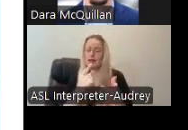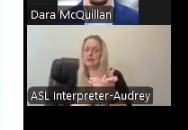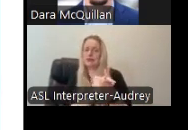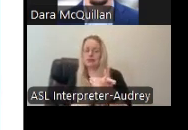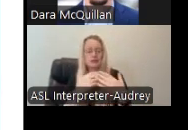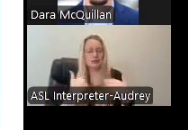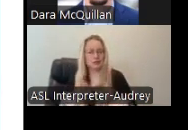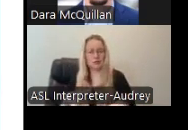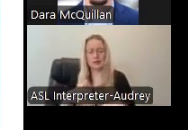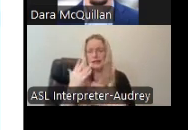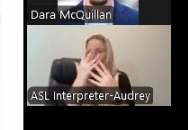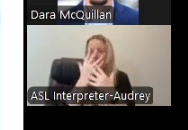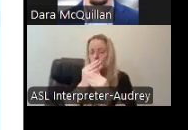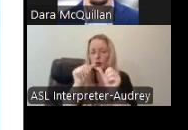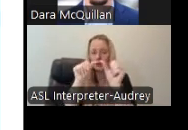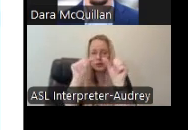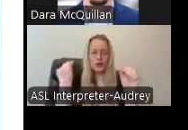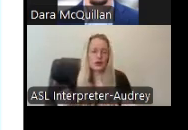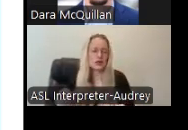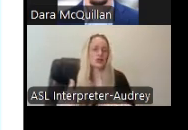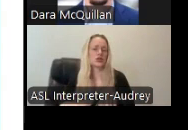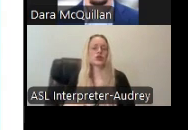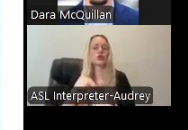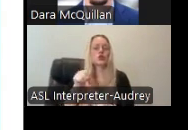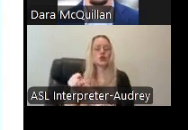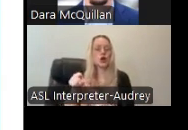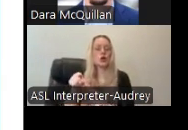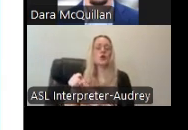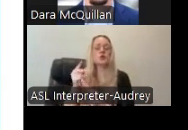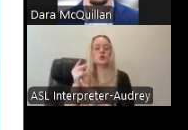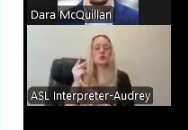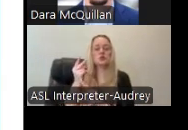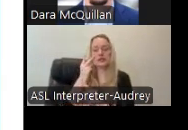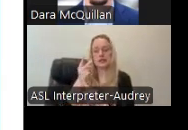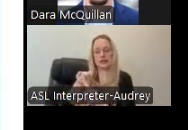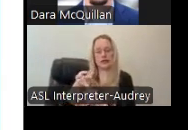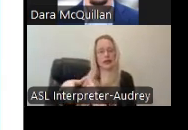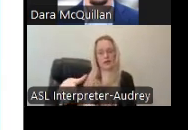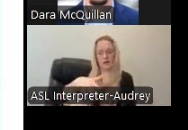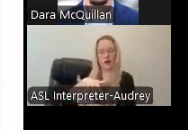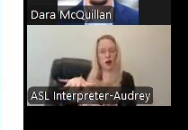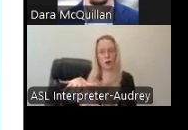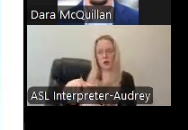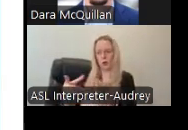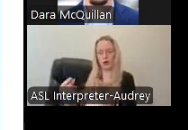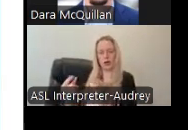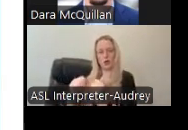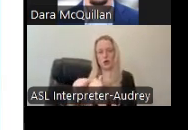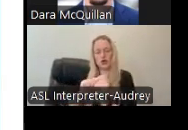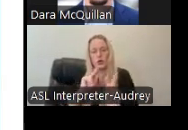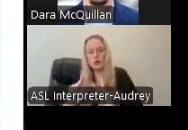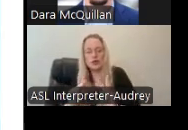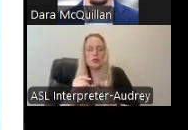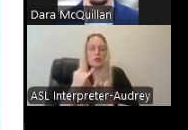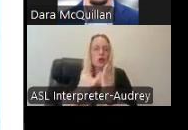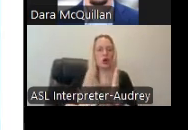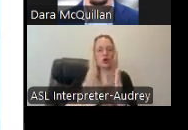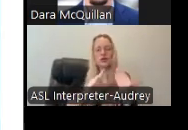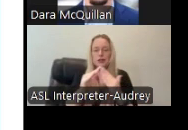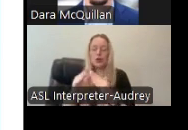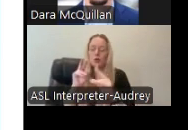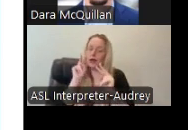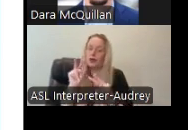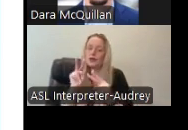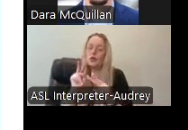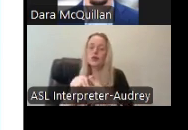a beautiful architecture. So what they would do in that environment with people and artists and community, I look forward